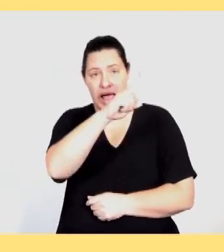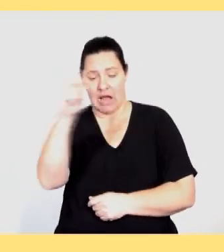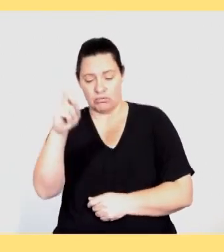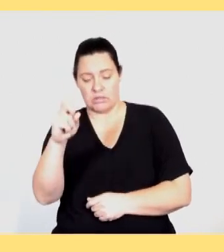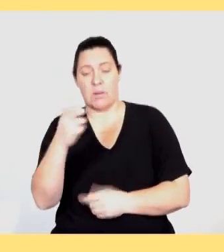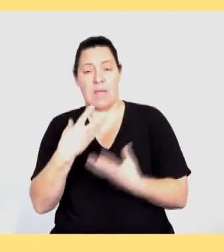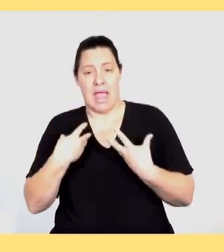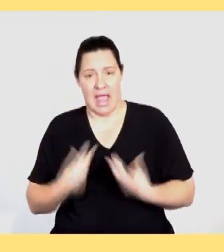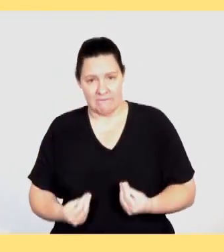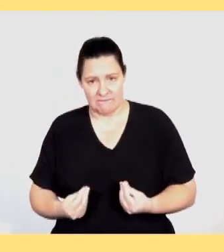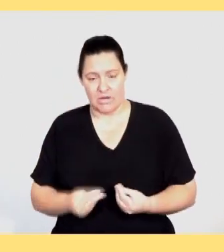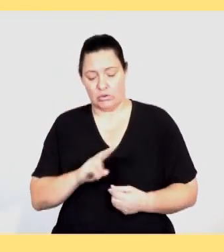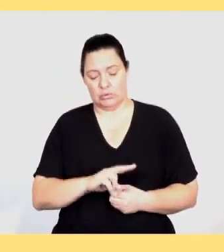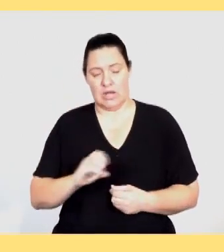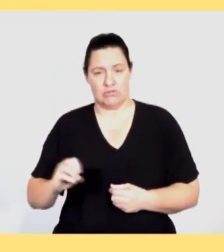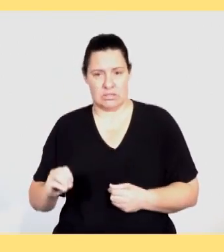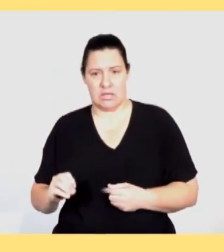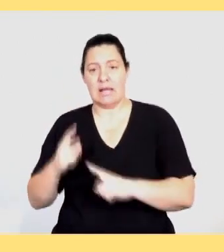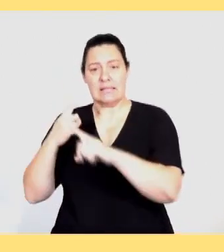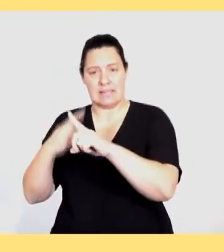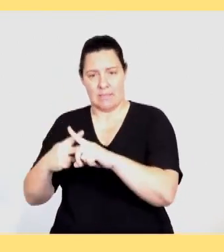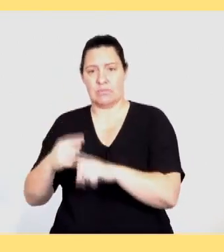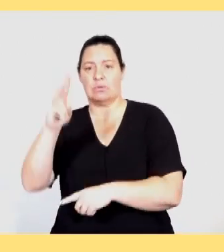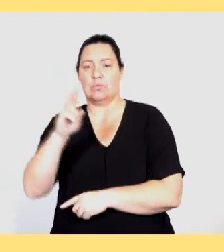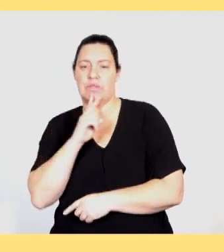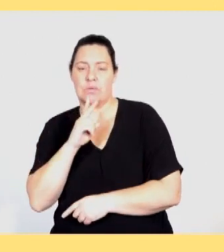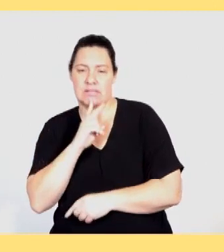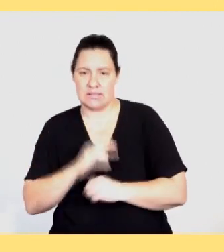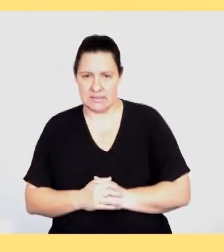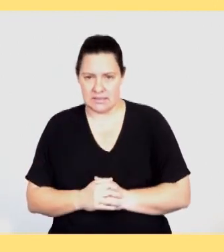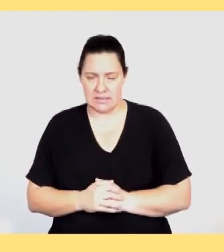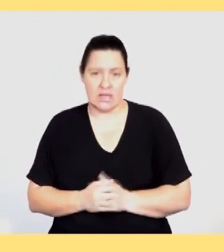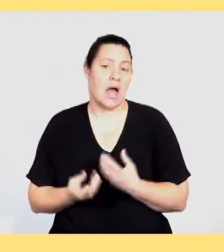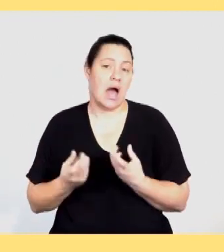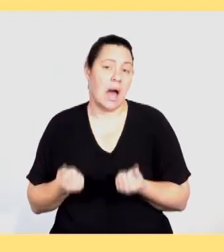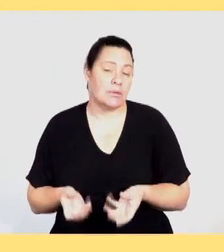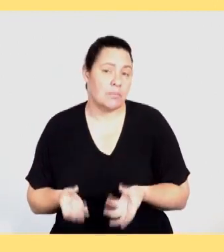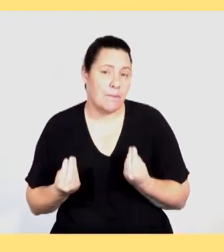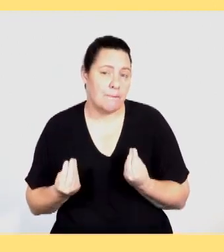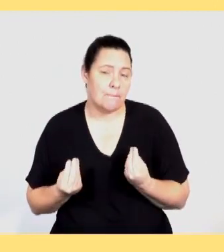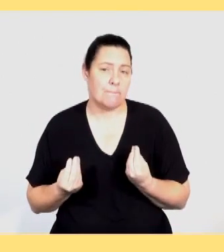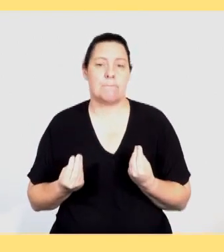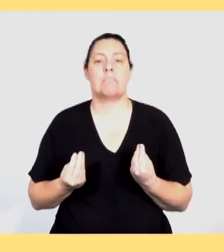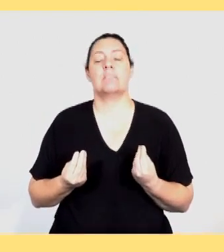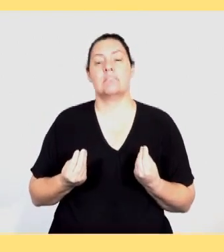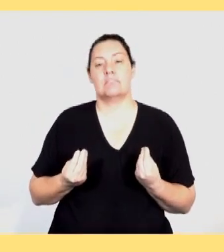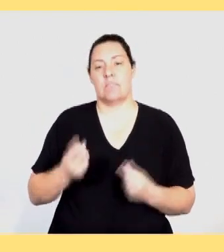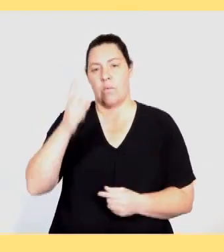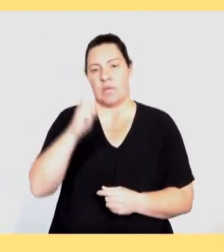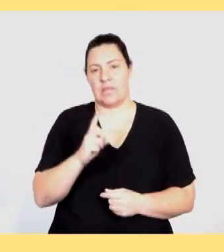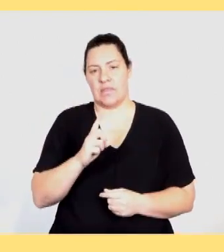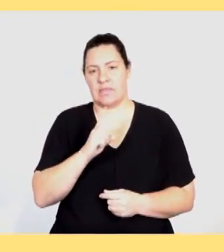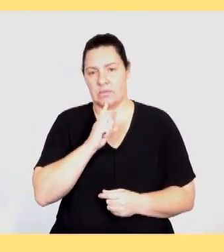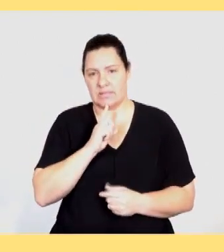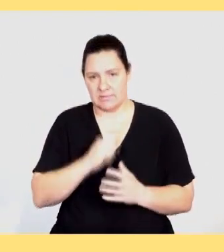want 100. What do I have? I have 200. Multiply by 2,000. How much do we then get? We